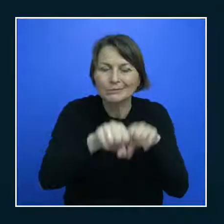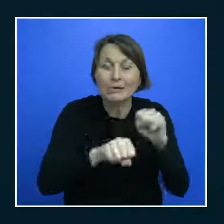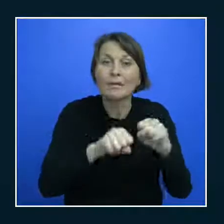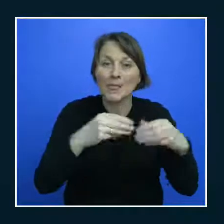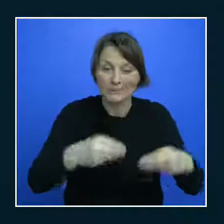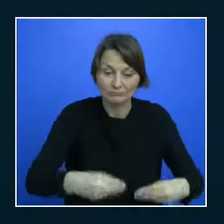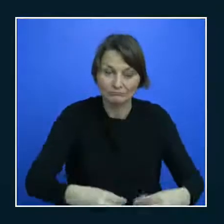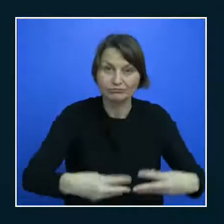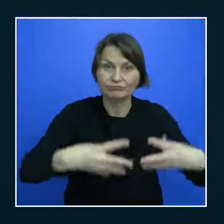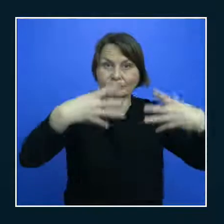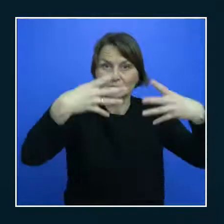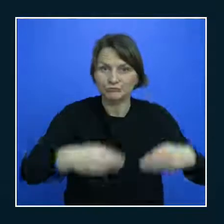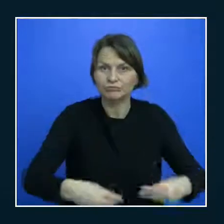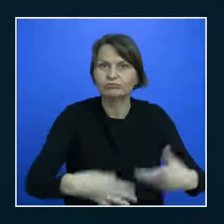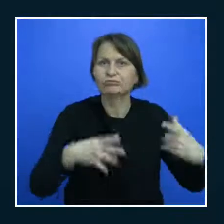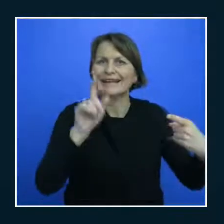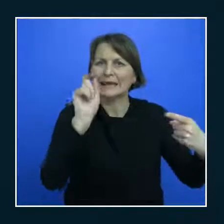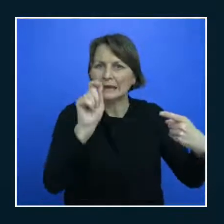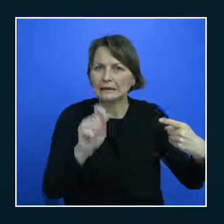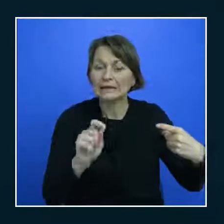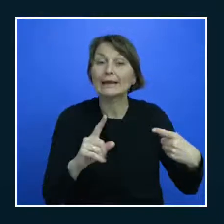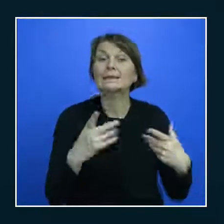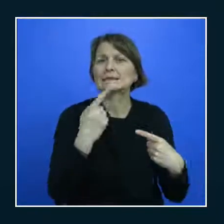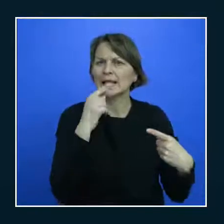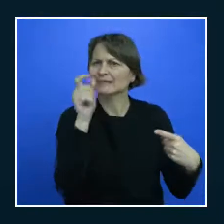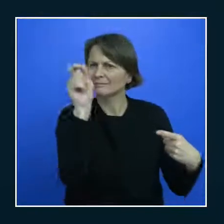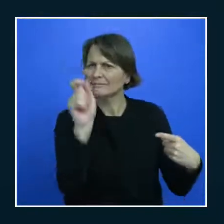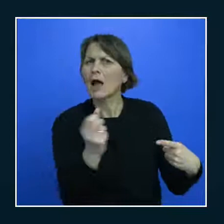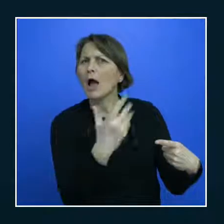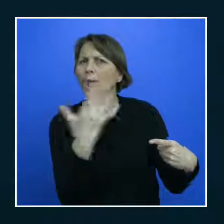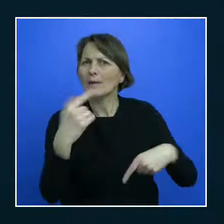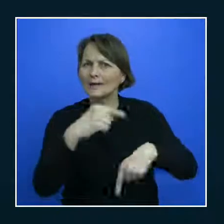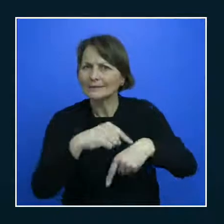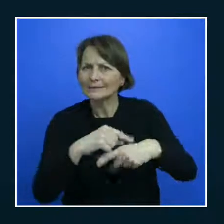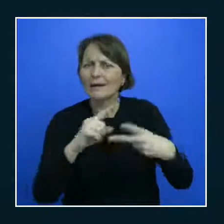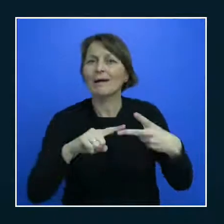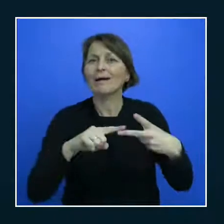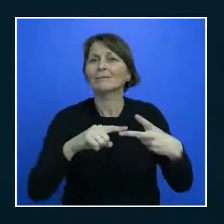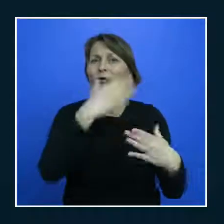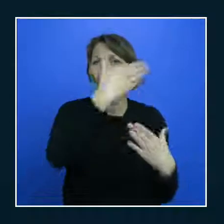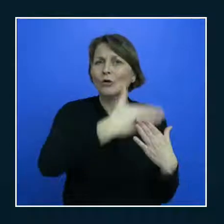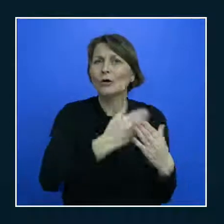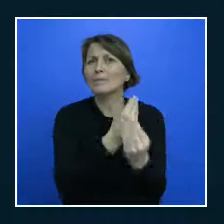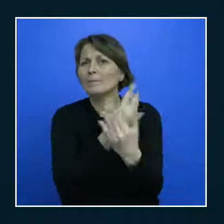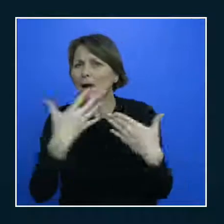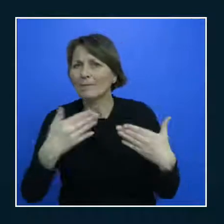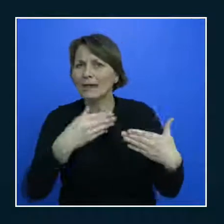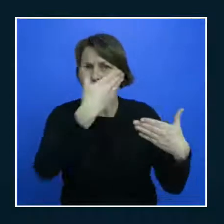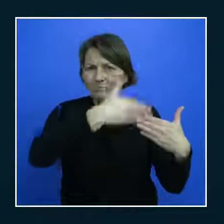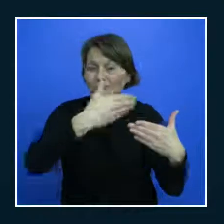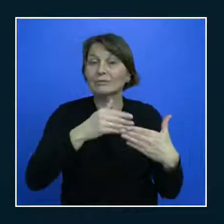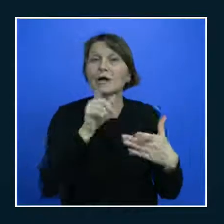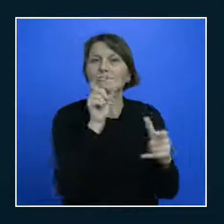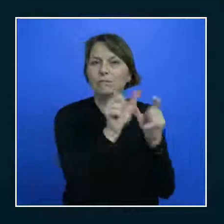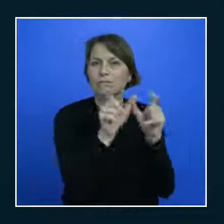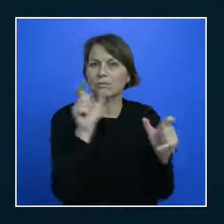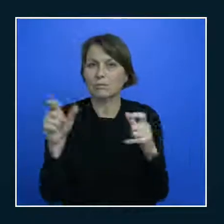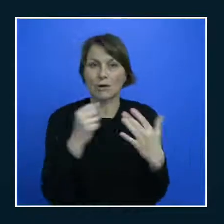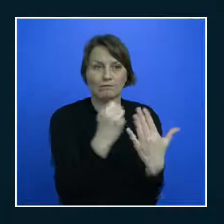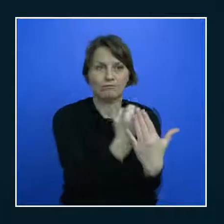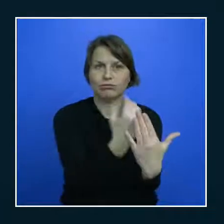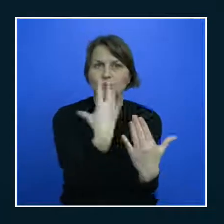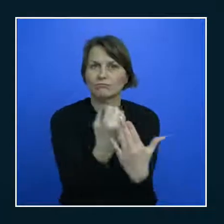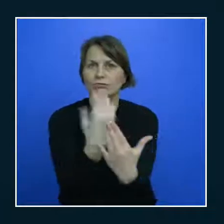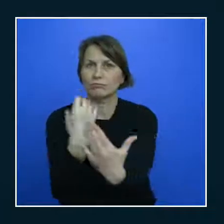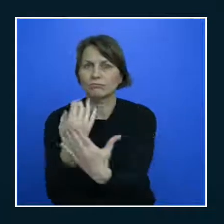even scores like term frequency divided by document frequency, and that tells you how to rank the things out. This is a paper